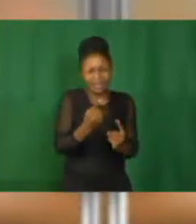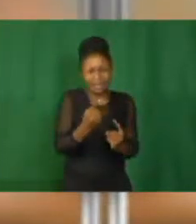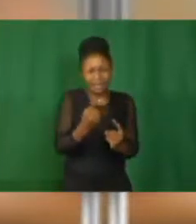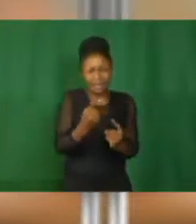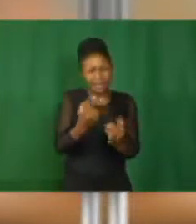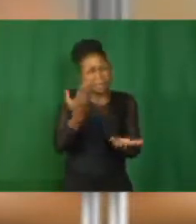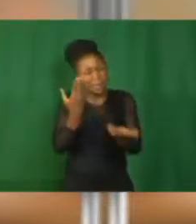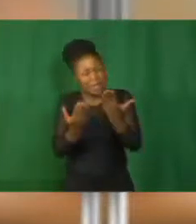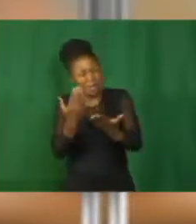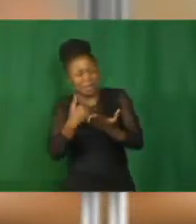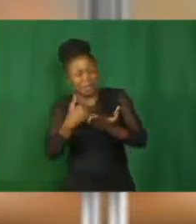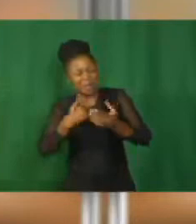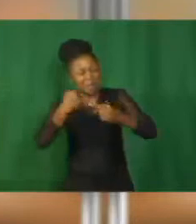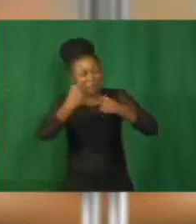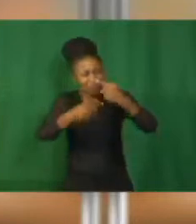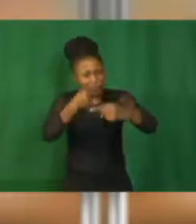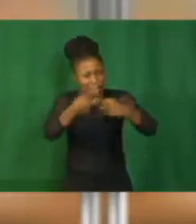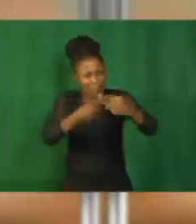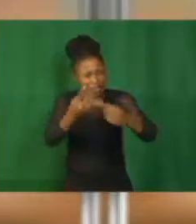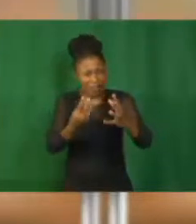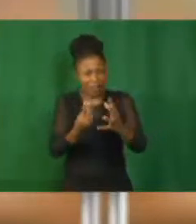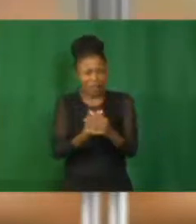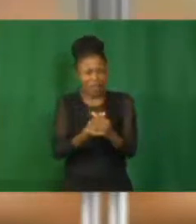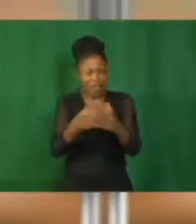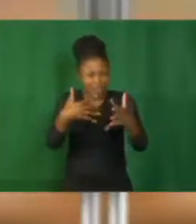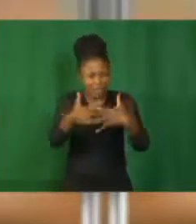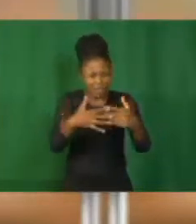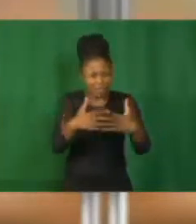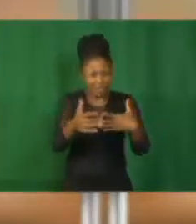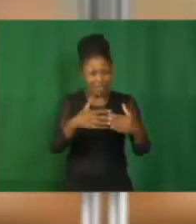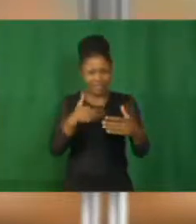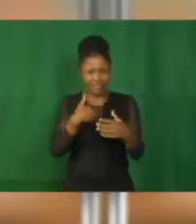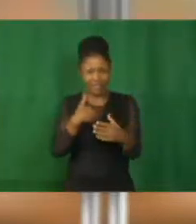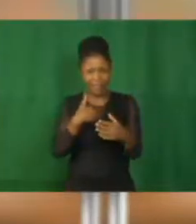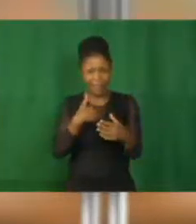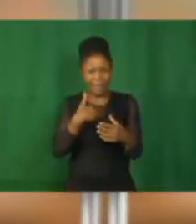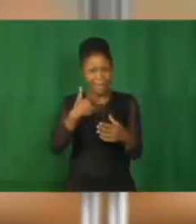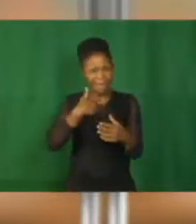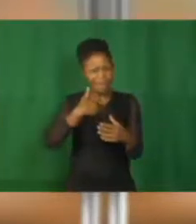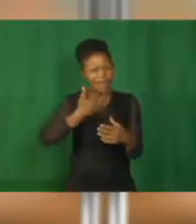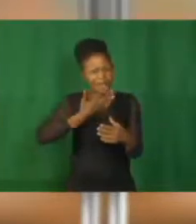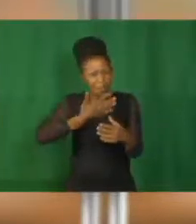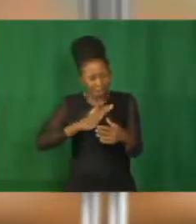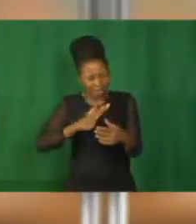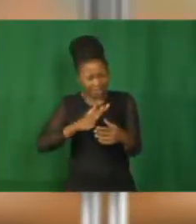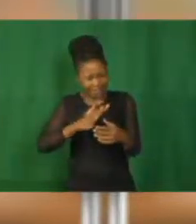with my thought, I want to make a distinction between an apostle